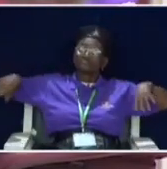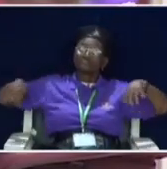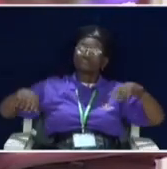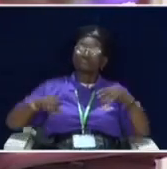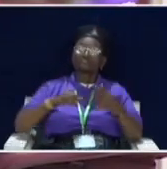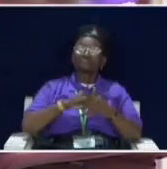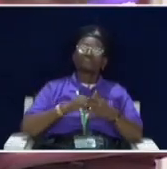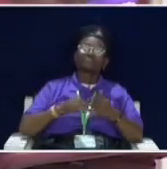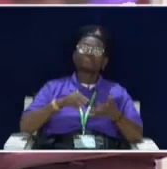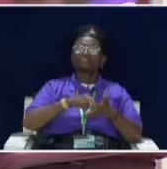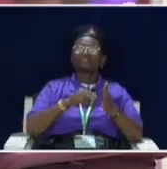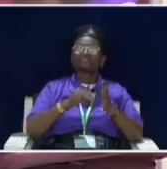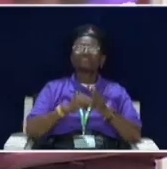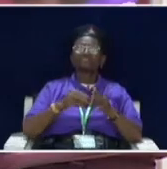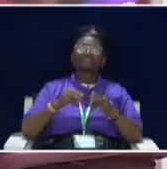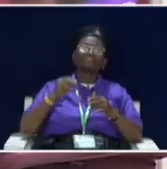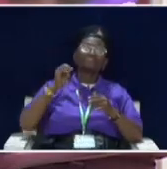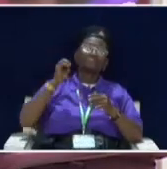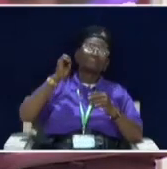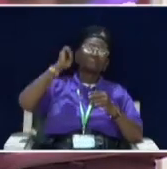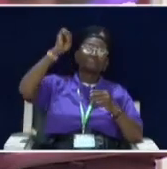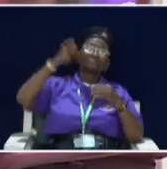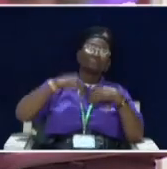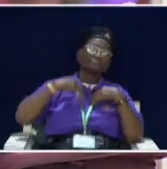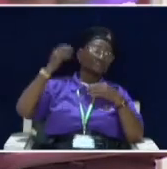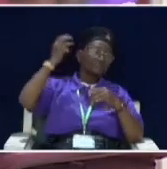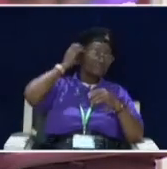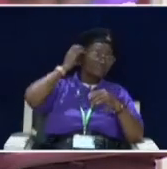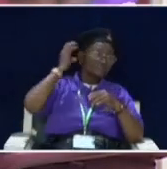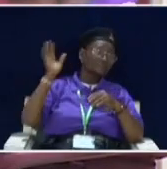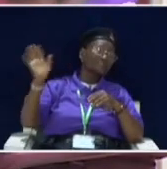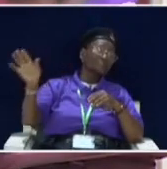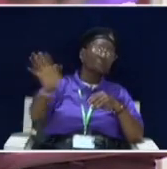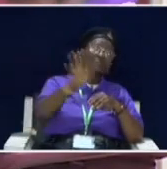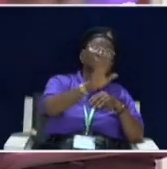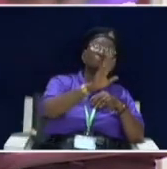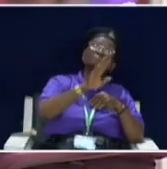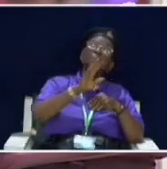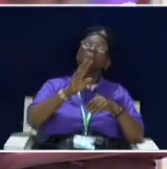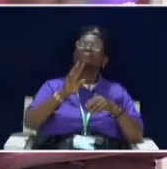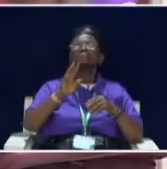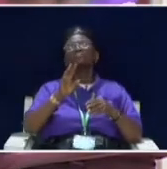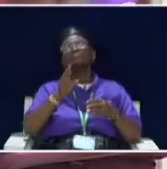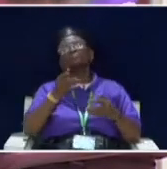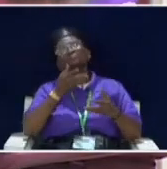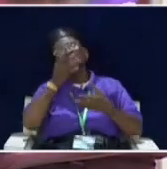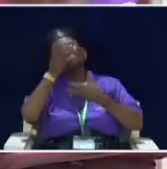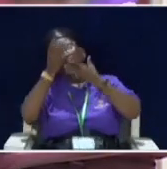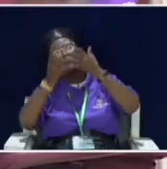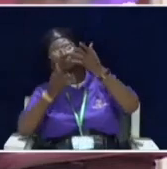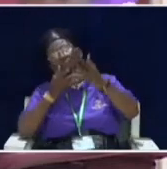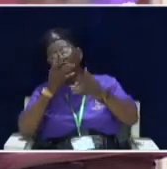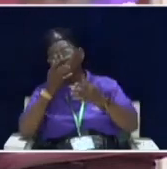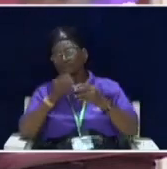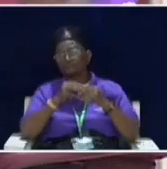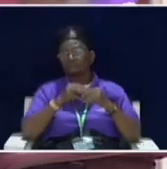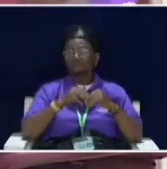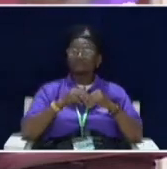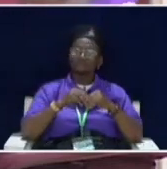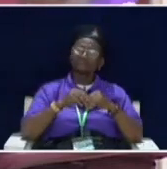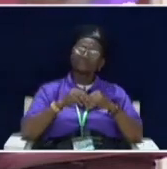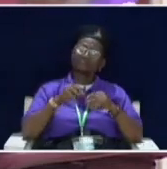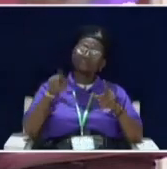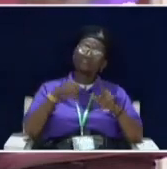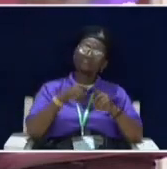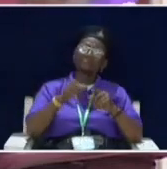mean that he had heard your cry. Ó túmọ̀ sí pé Ọlọ́run ti gbọ́ igbe ẹkún rẹ. When